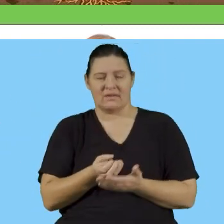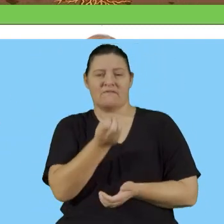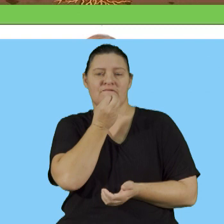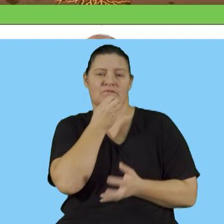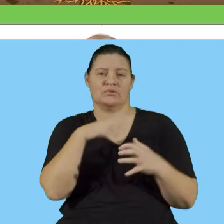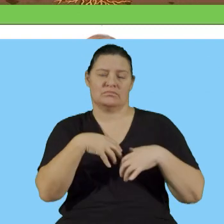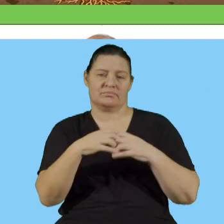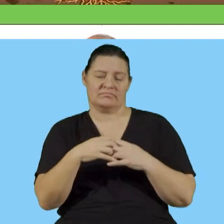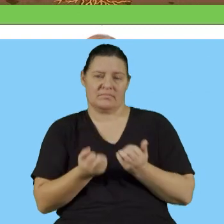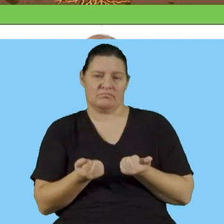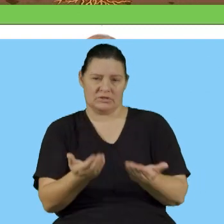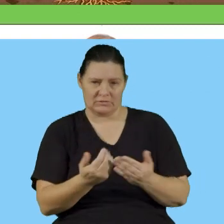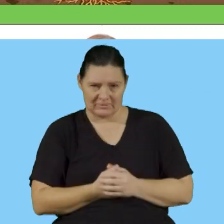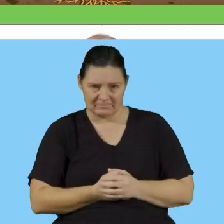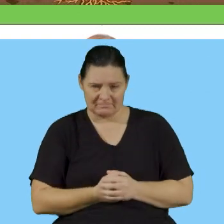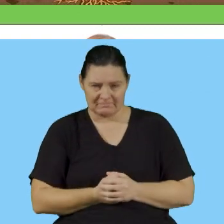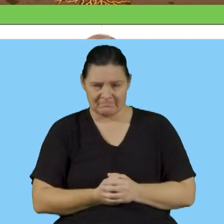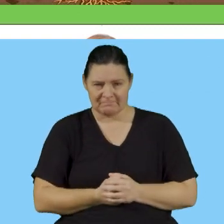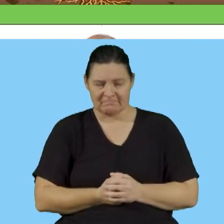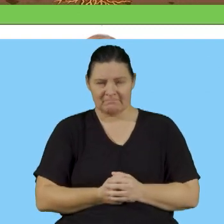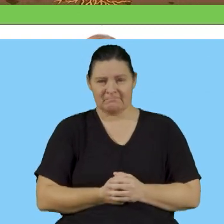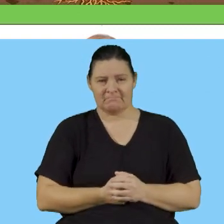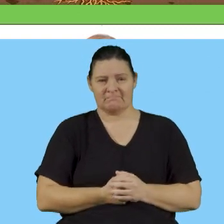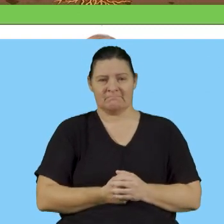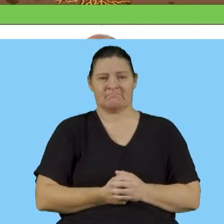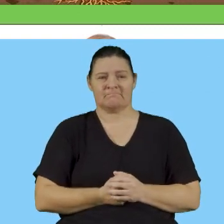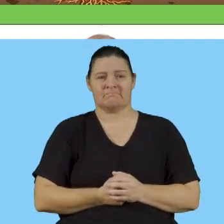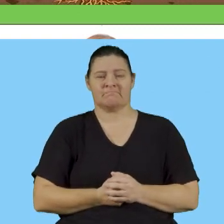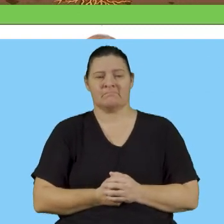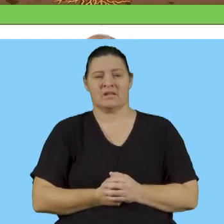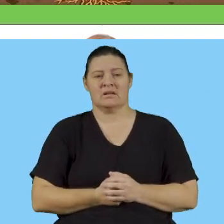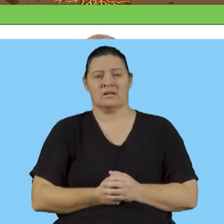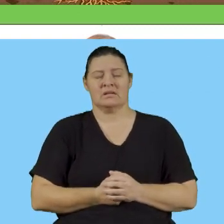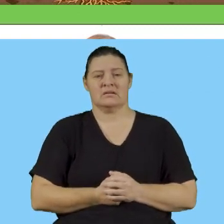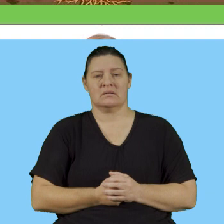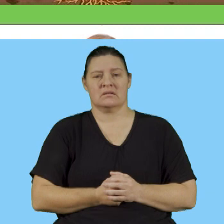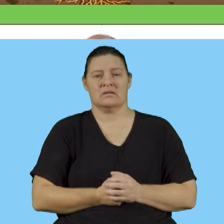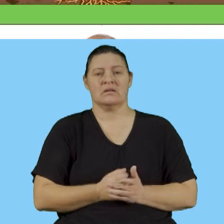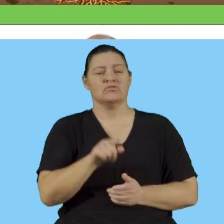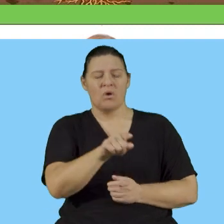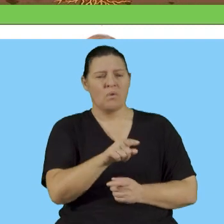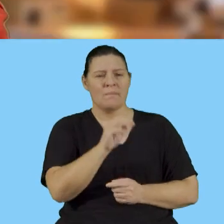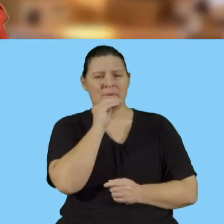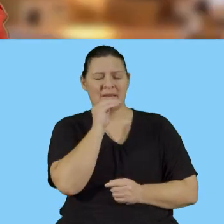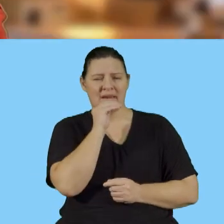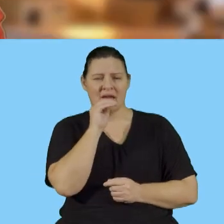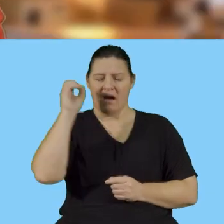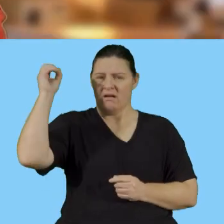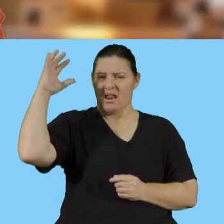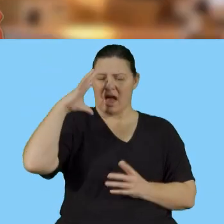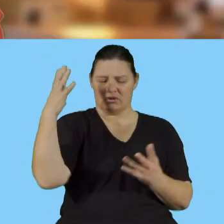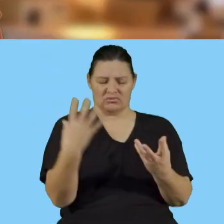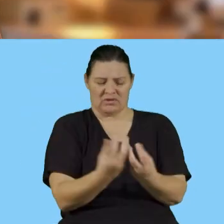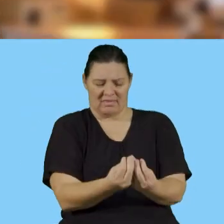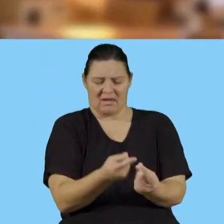make food. That is photosynthesis. So now we are going to dive into more details as to what is it that is being put